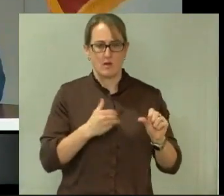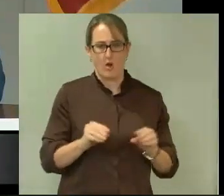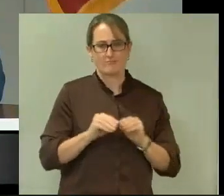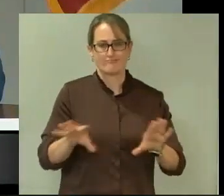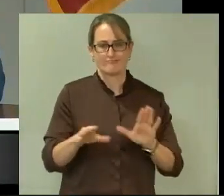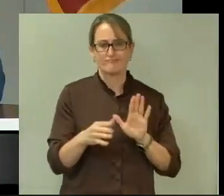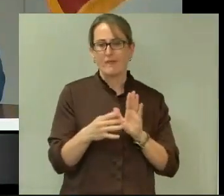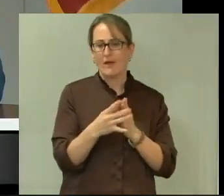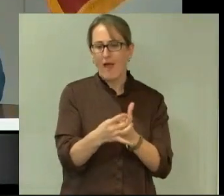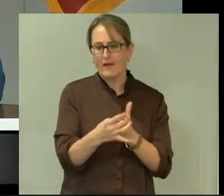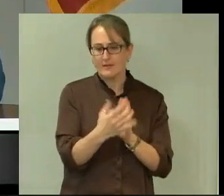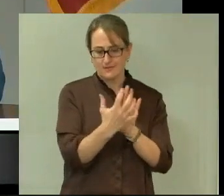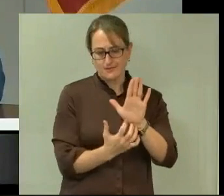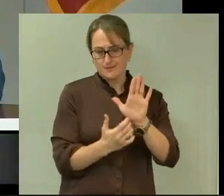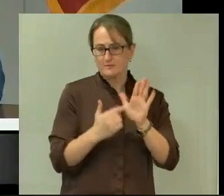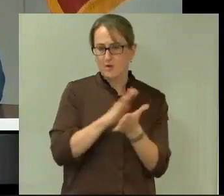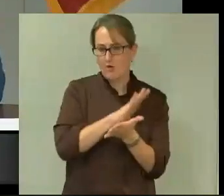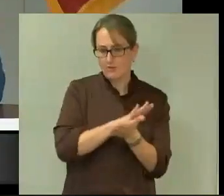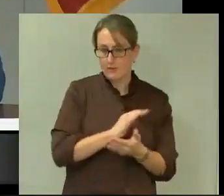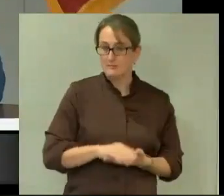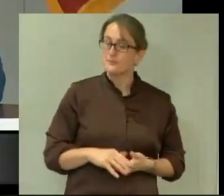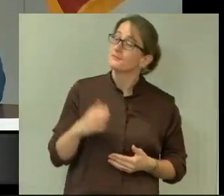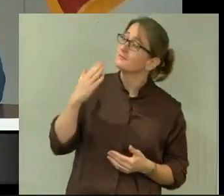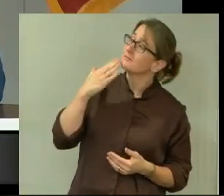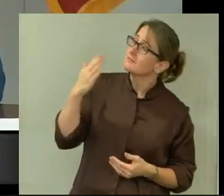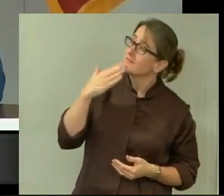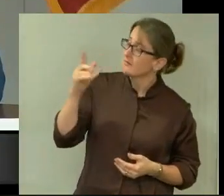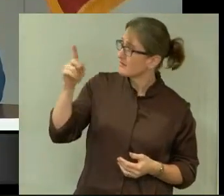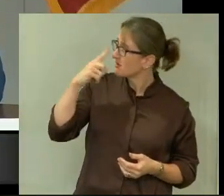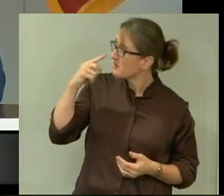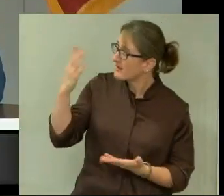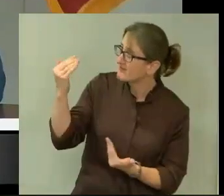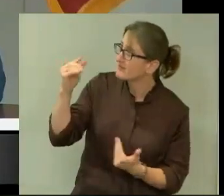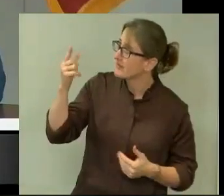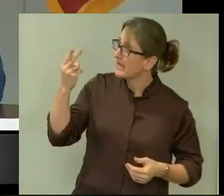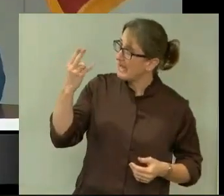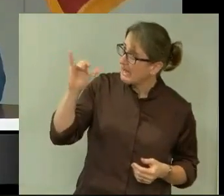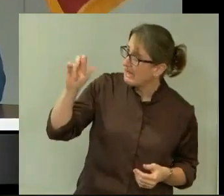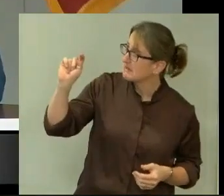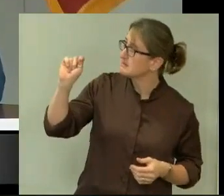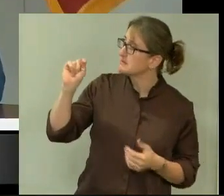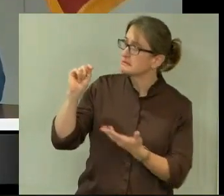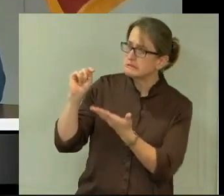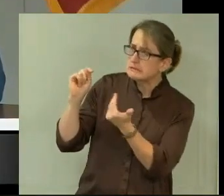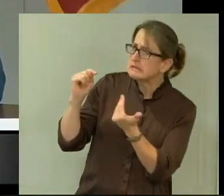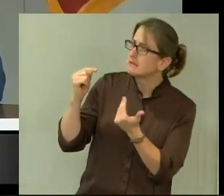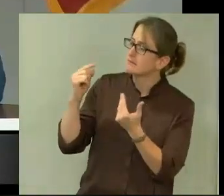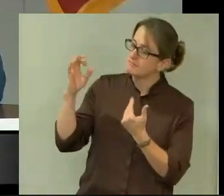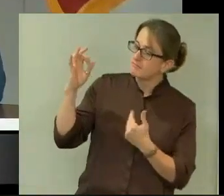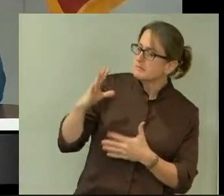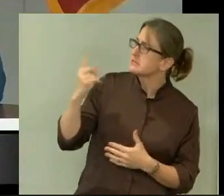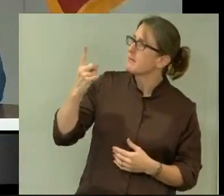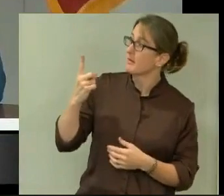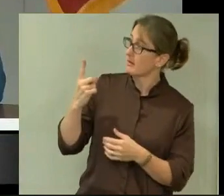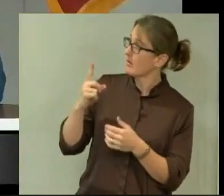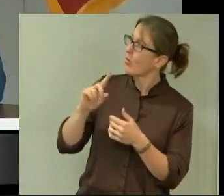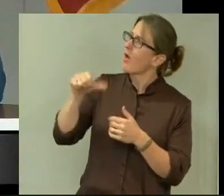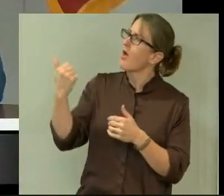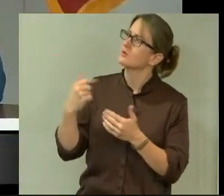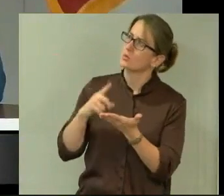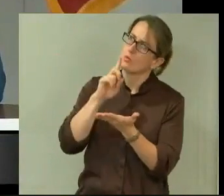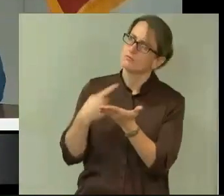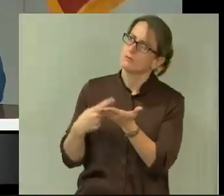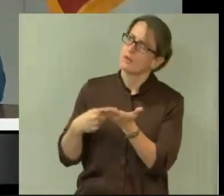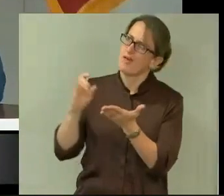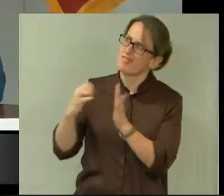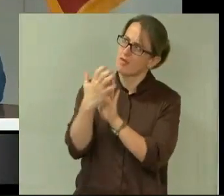Okay, great. Thank you, Dr. Chavez. And can you just give us a hint about what other areas you are covering within your guidance?